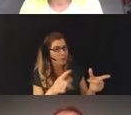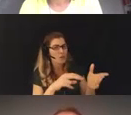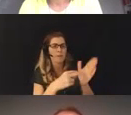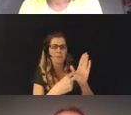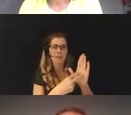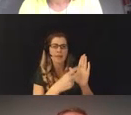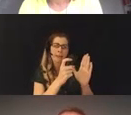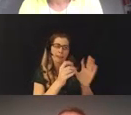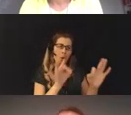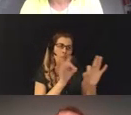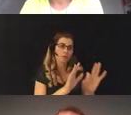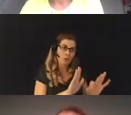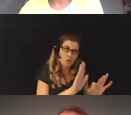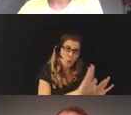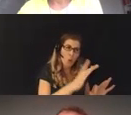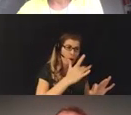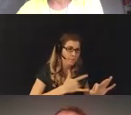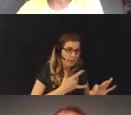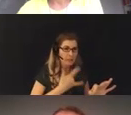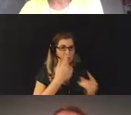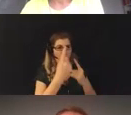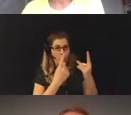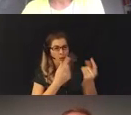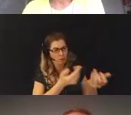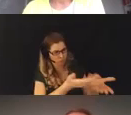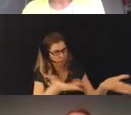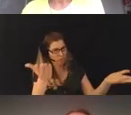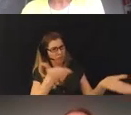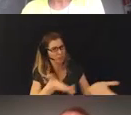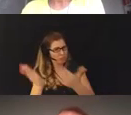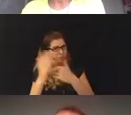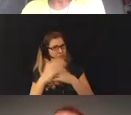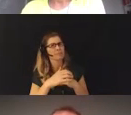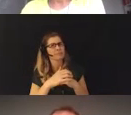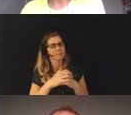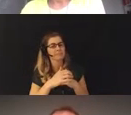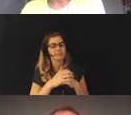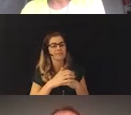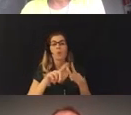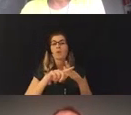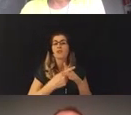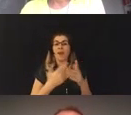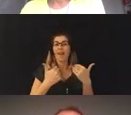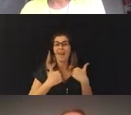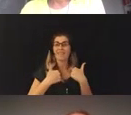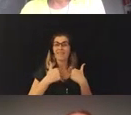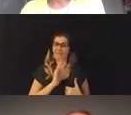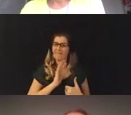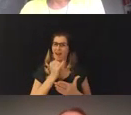by putting their voices out there for the world. So we began hosting a fine arts showcase 2 years